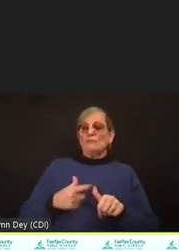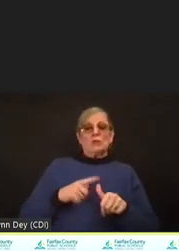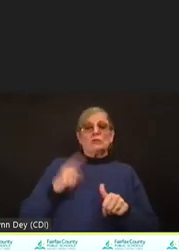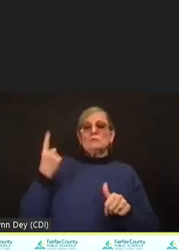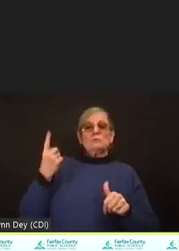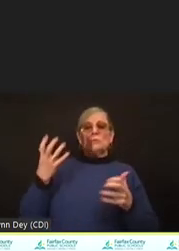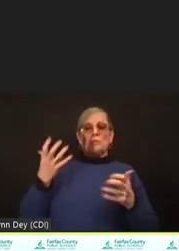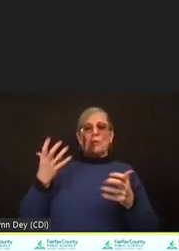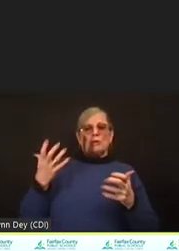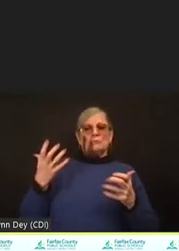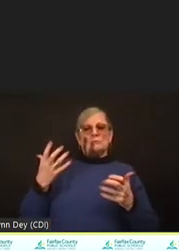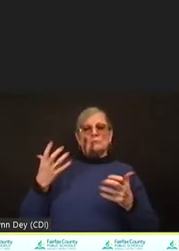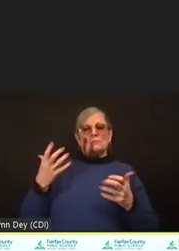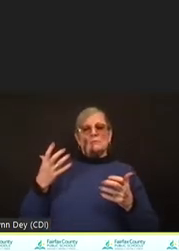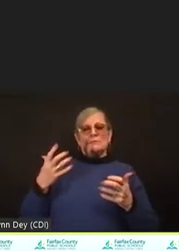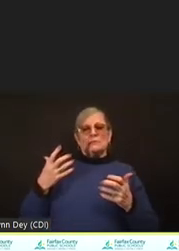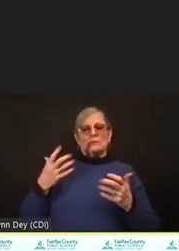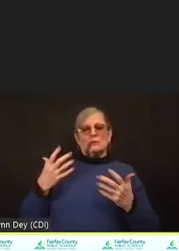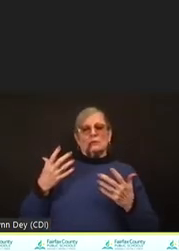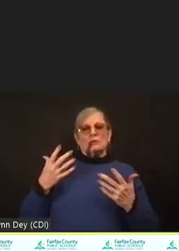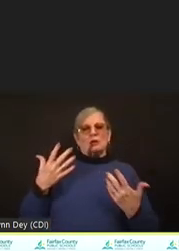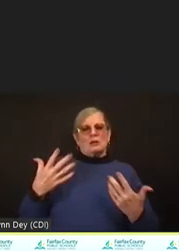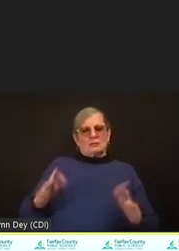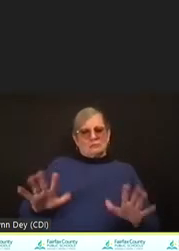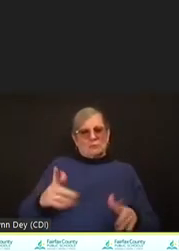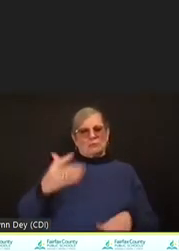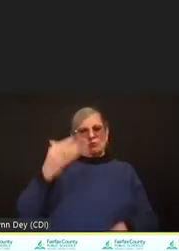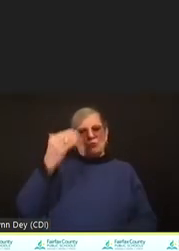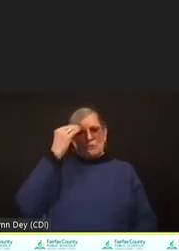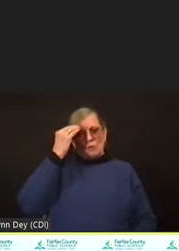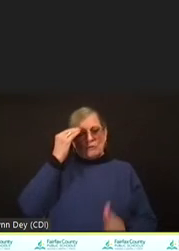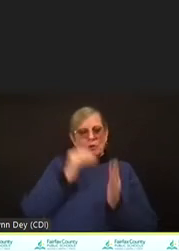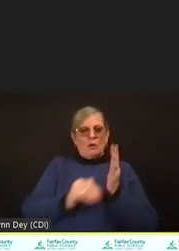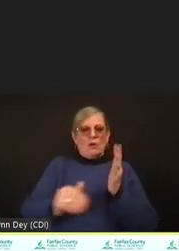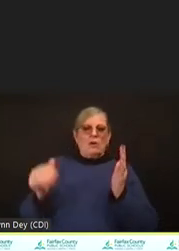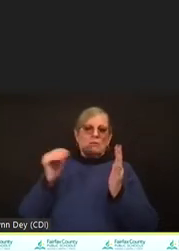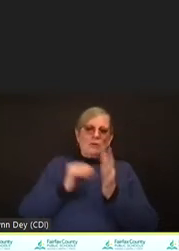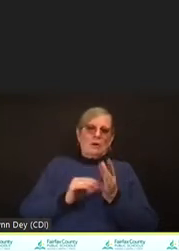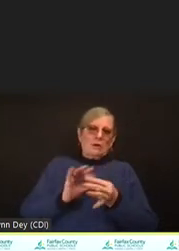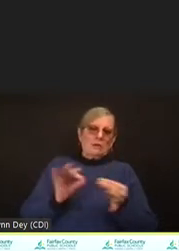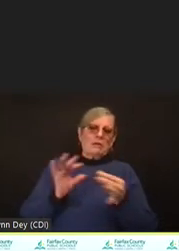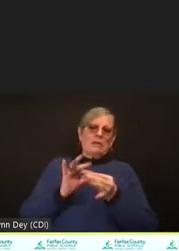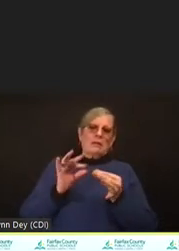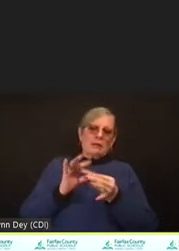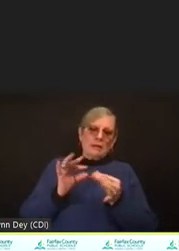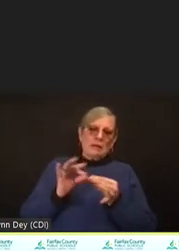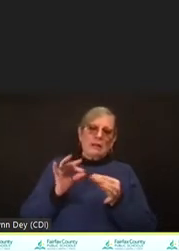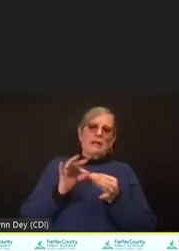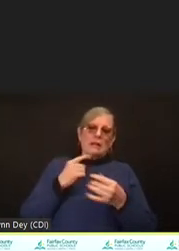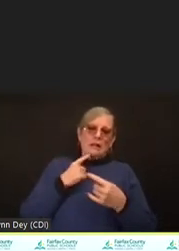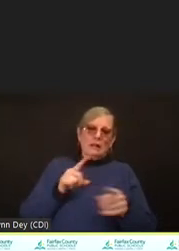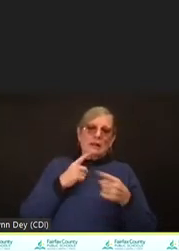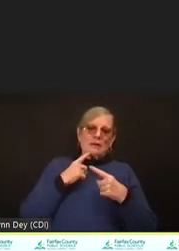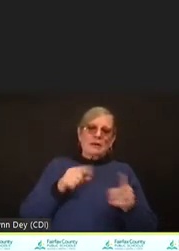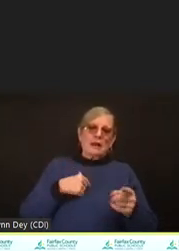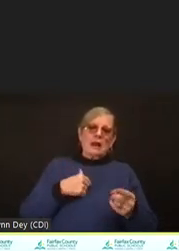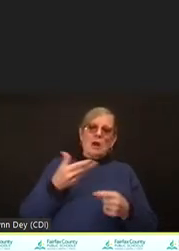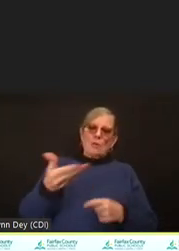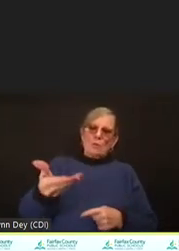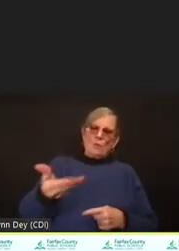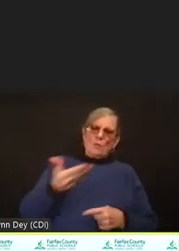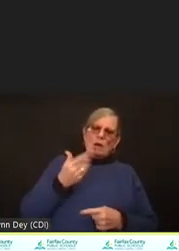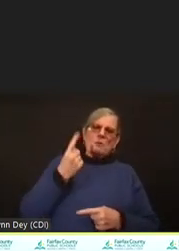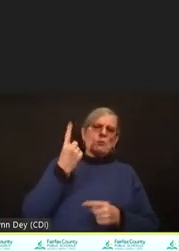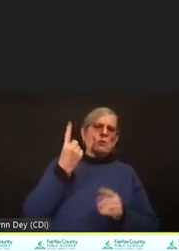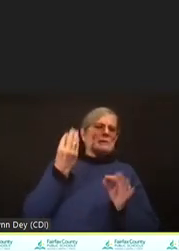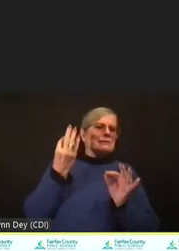me through various messages, if we can go to the next slide. I welcome you, and I welcome you with a simple message. As